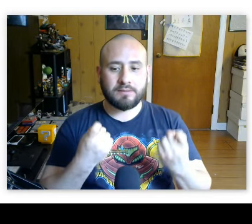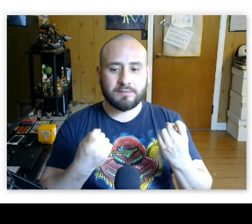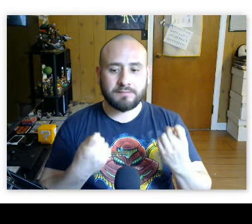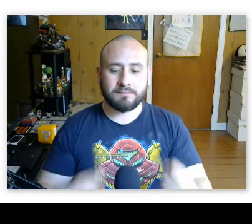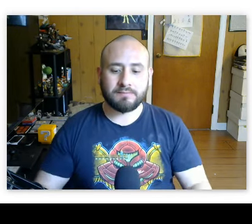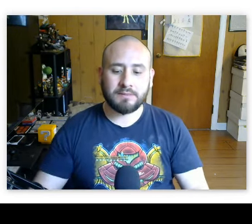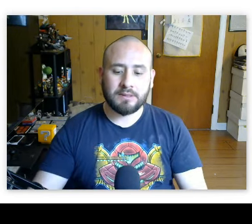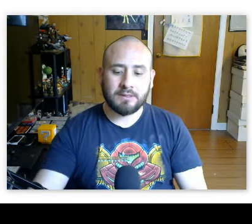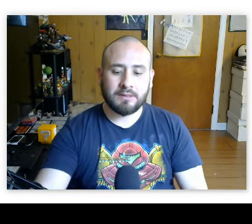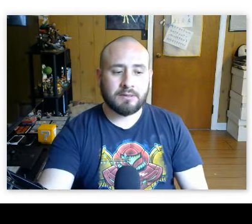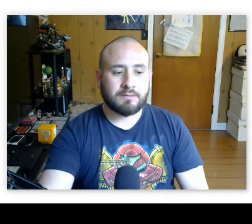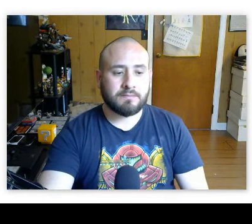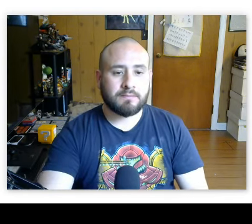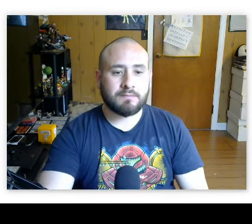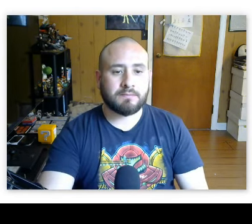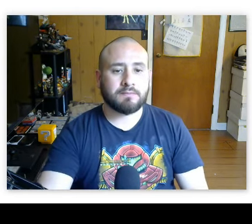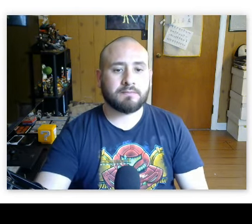Popcorn.